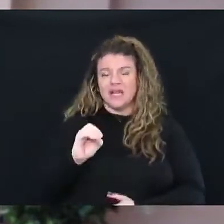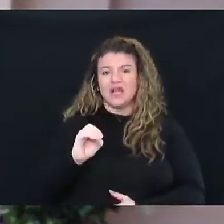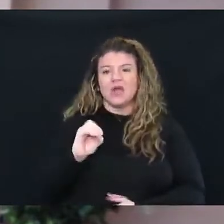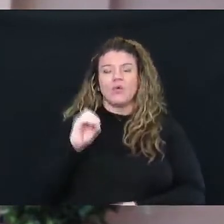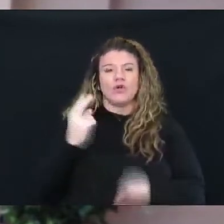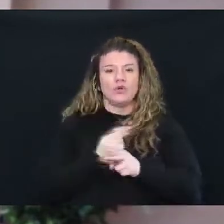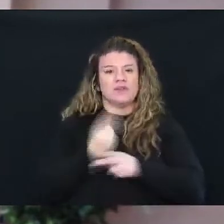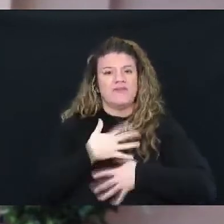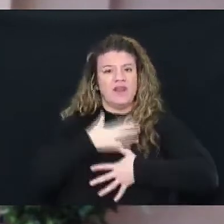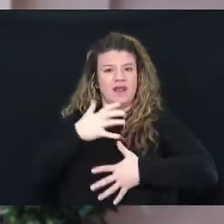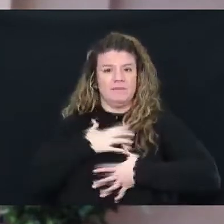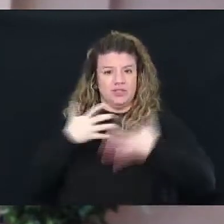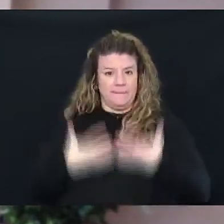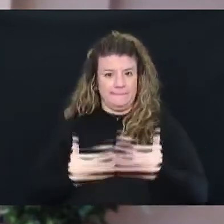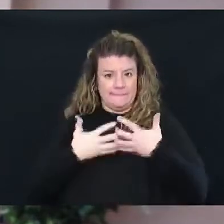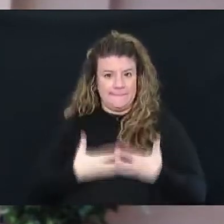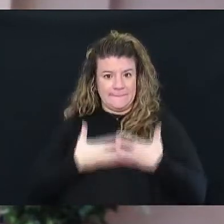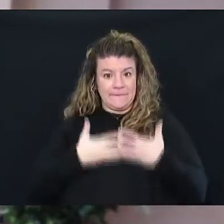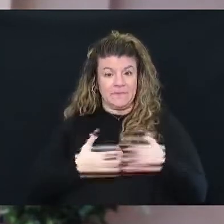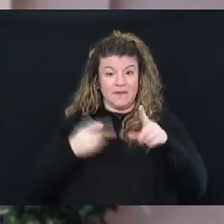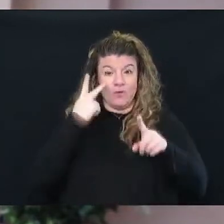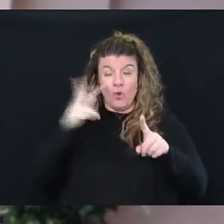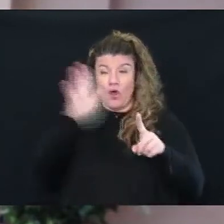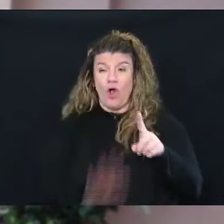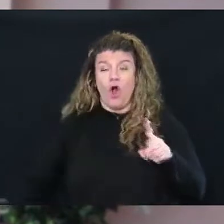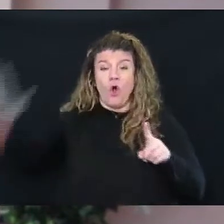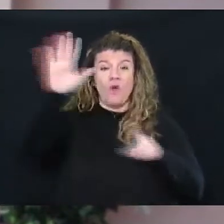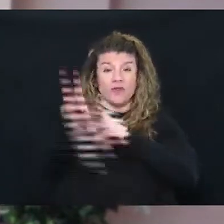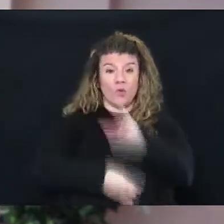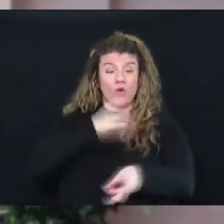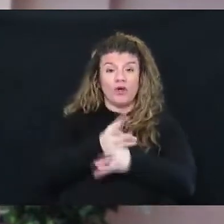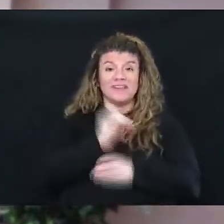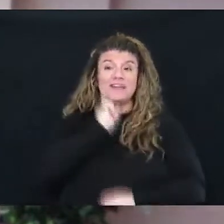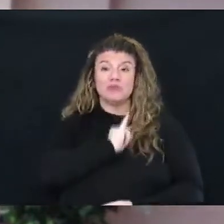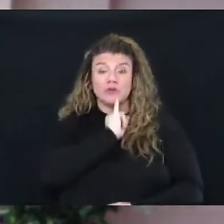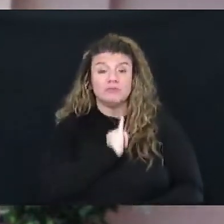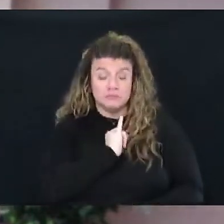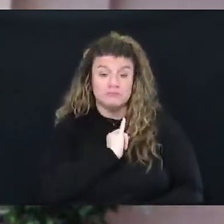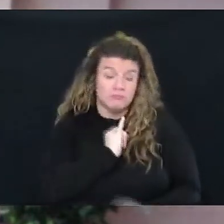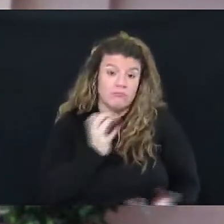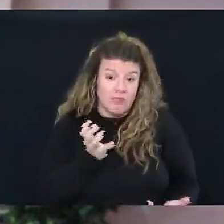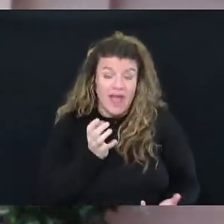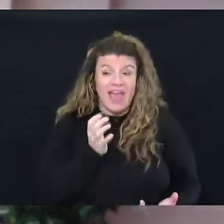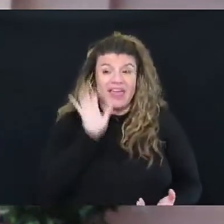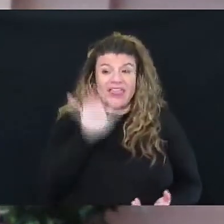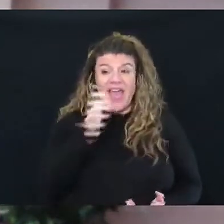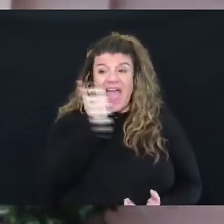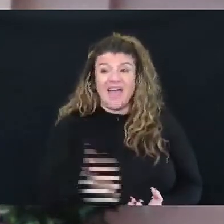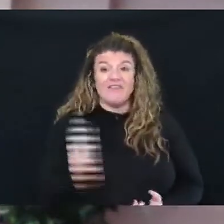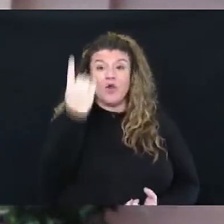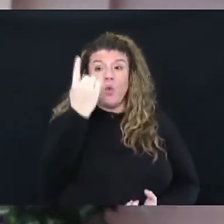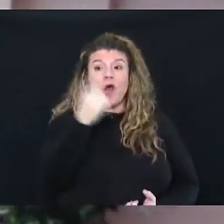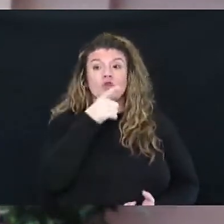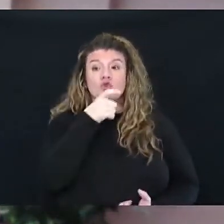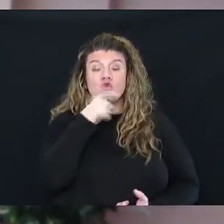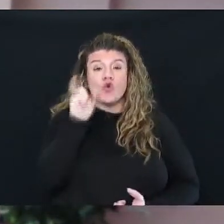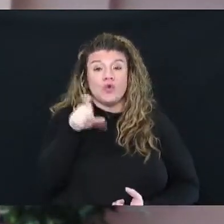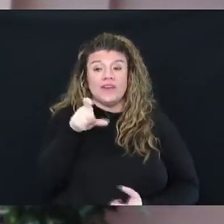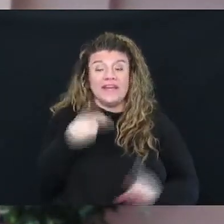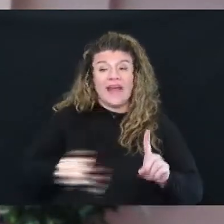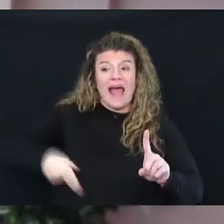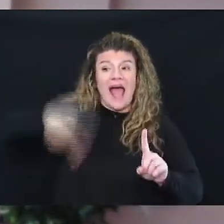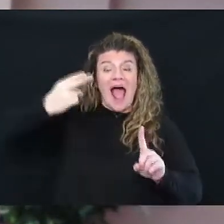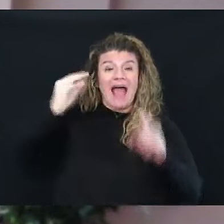a ventilator. And if we look across the world, in Israel, say for instance, then everybody who needed the highest level of